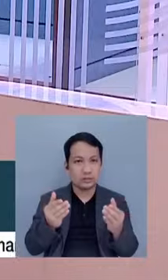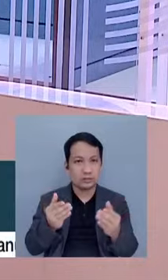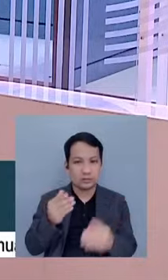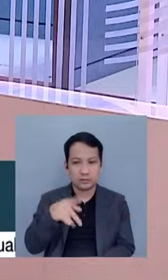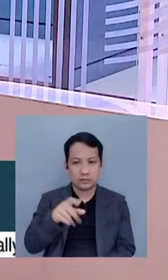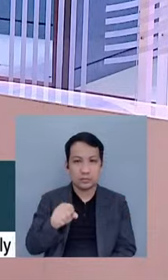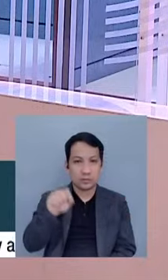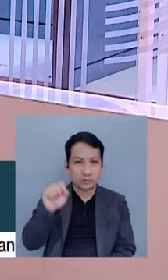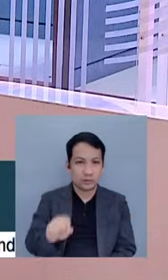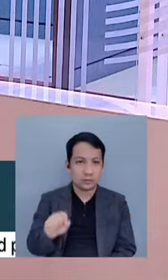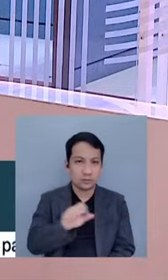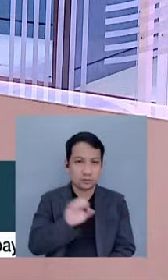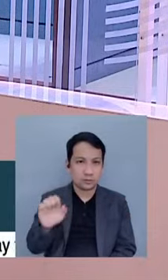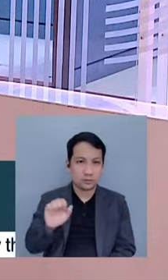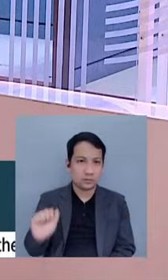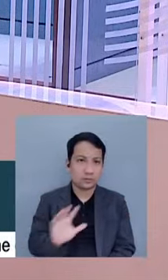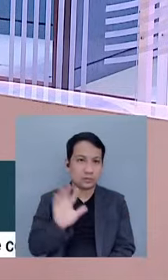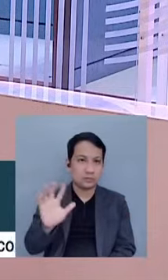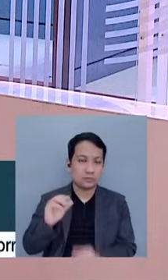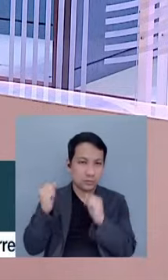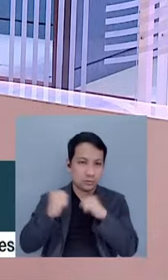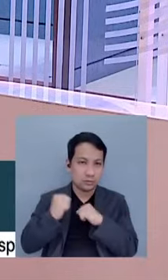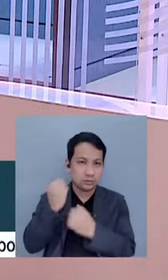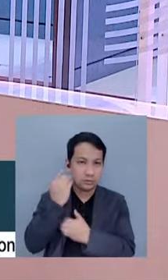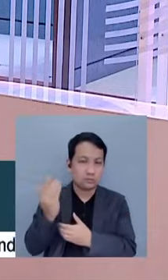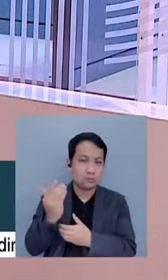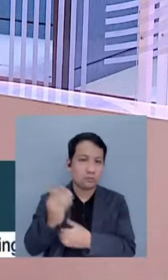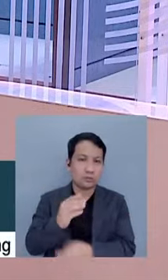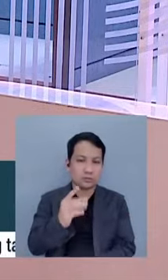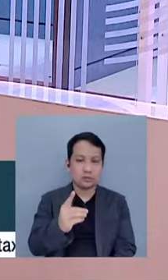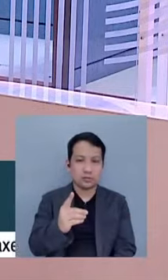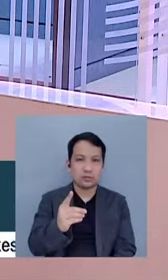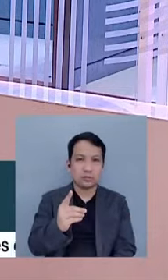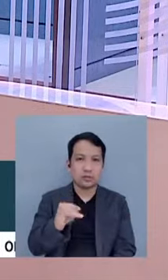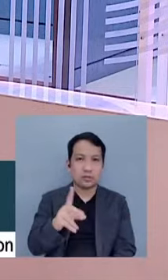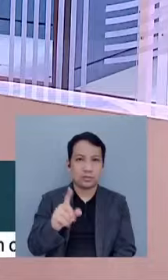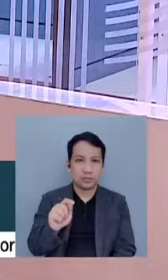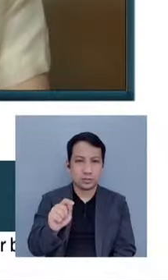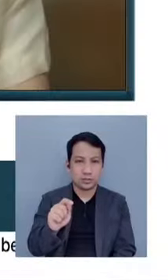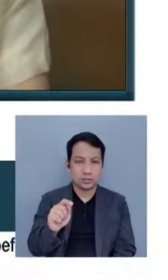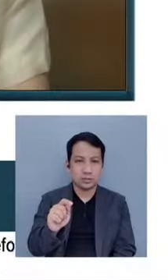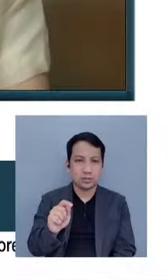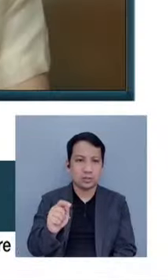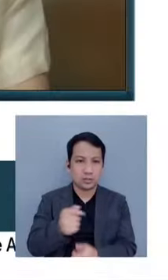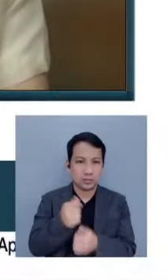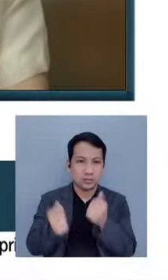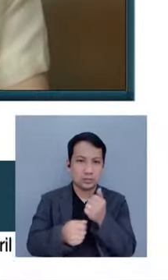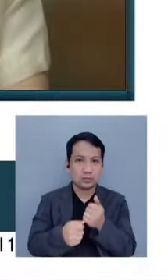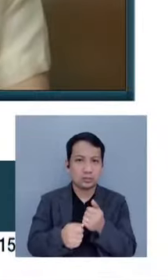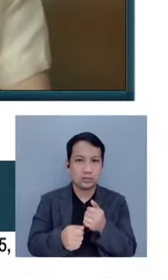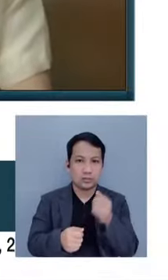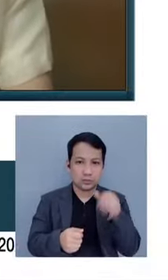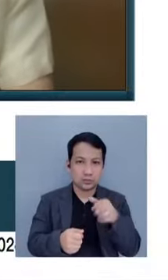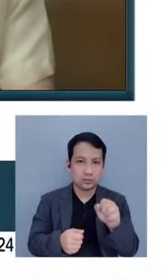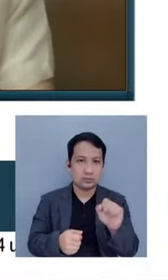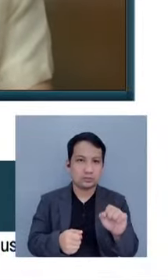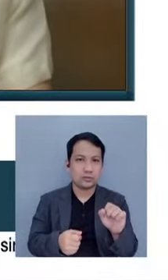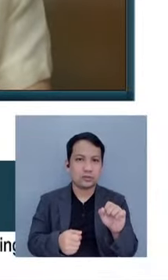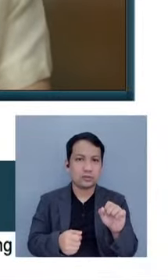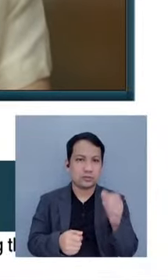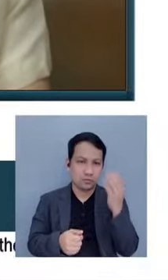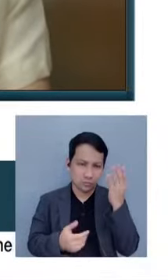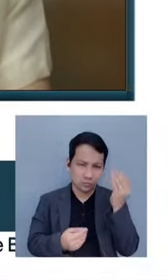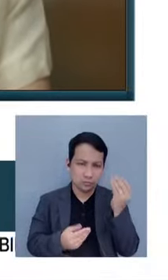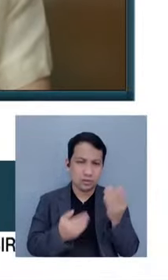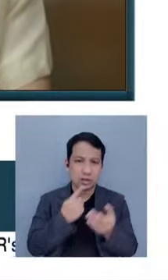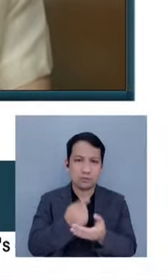Asia. To discuss this issue, we're now joined by Department of Information and Communications Technology Undersecretary Jeffrey D. Undersecretary, good afternoon to you.